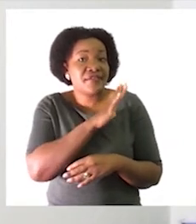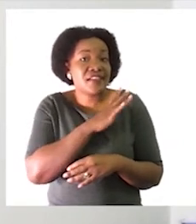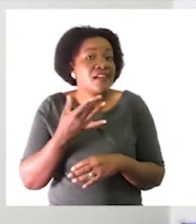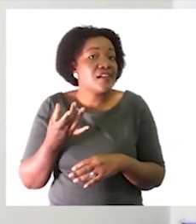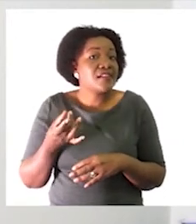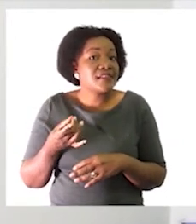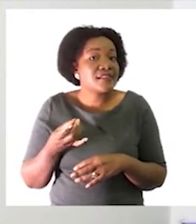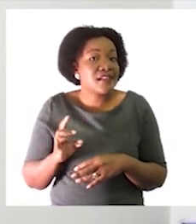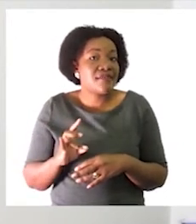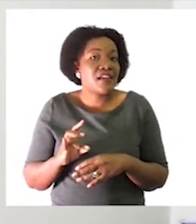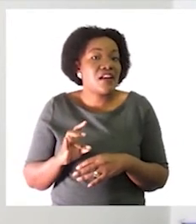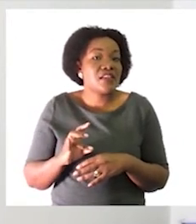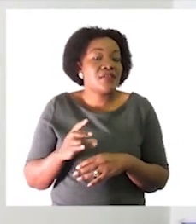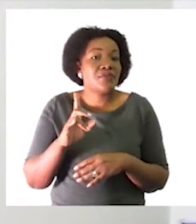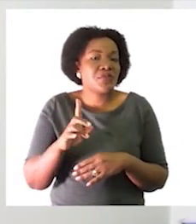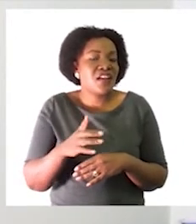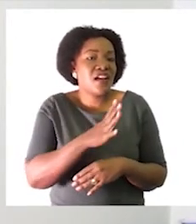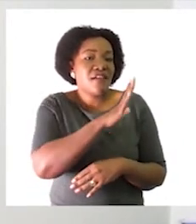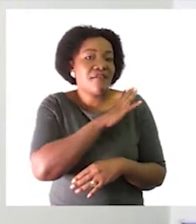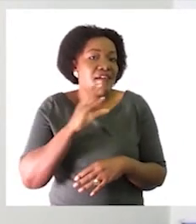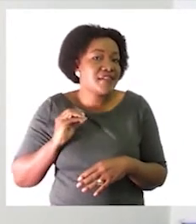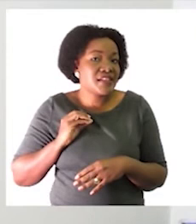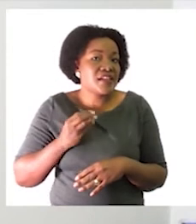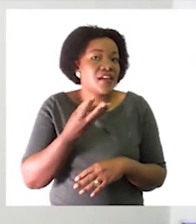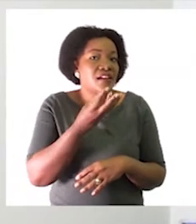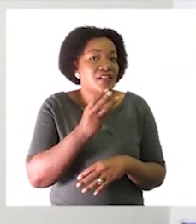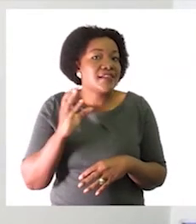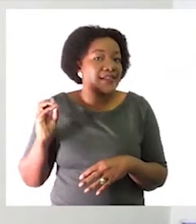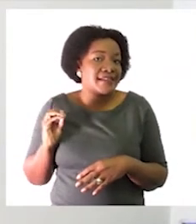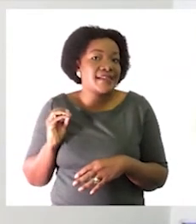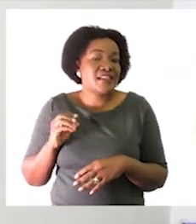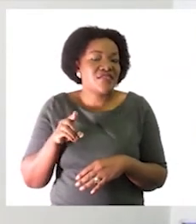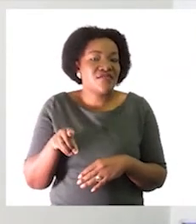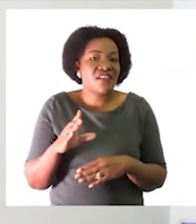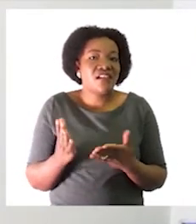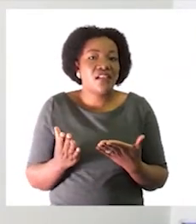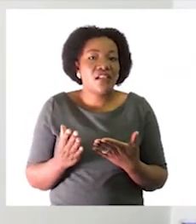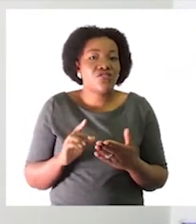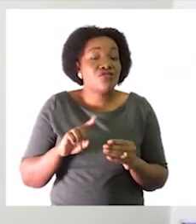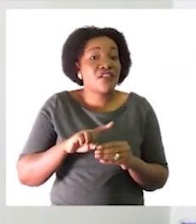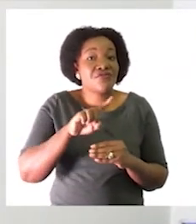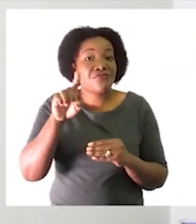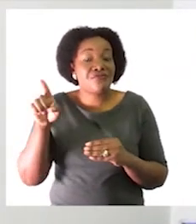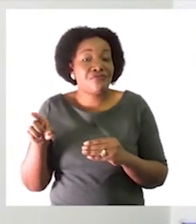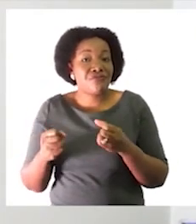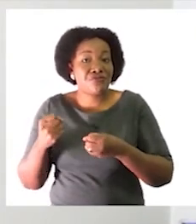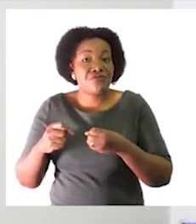a 50, very good. Between a 50 and a 60. So we have to run